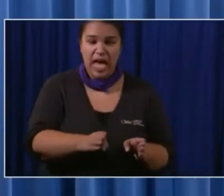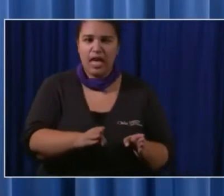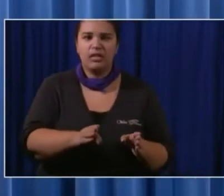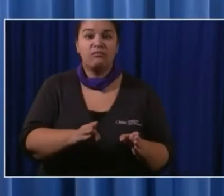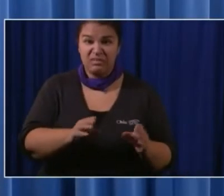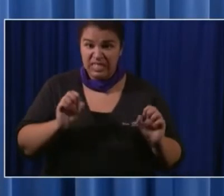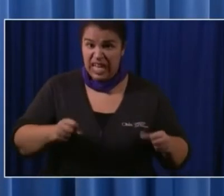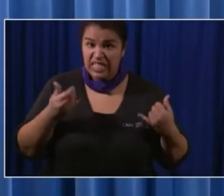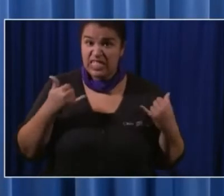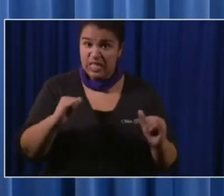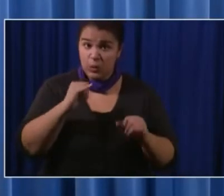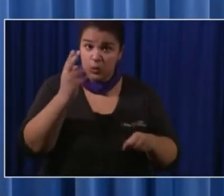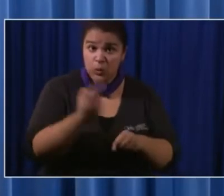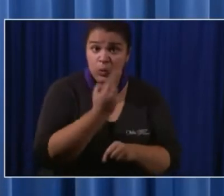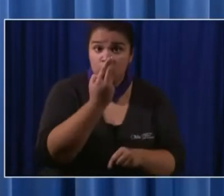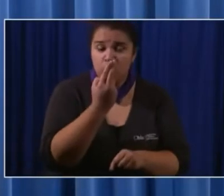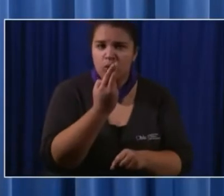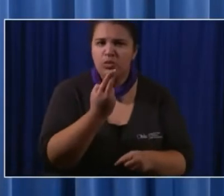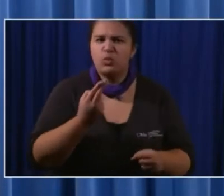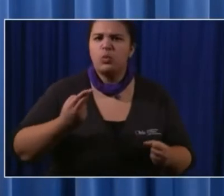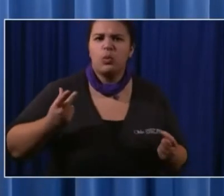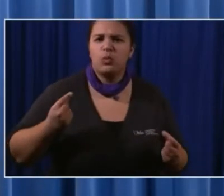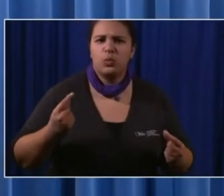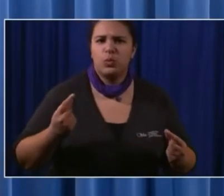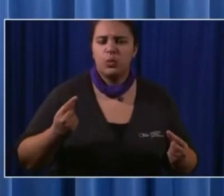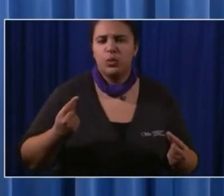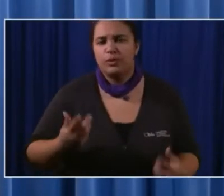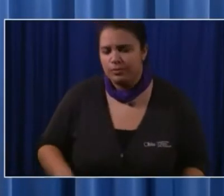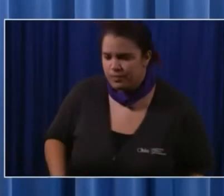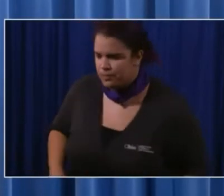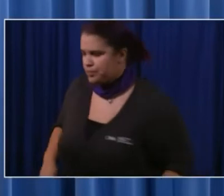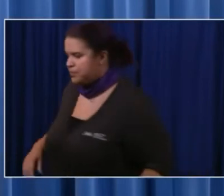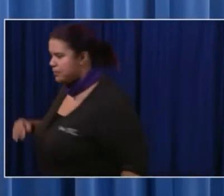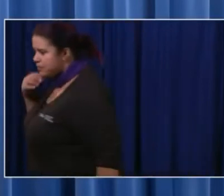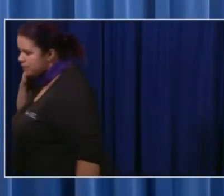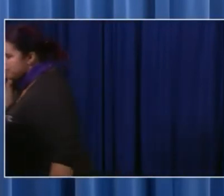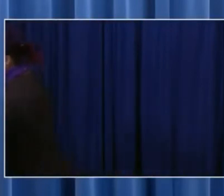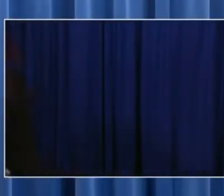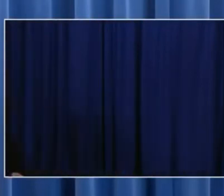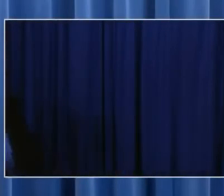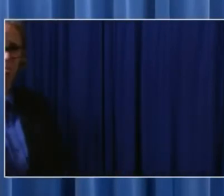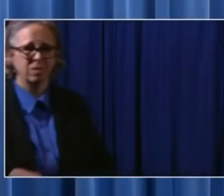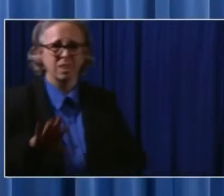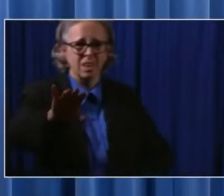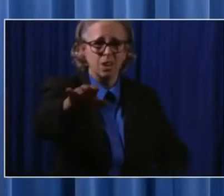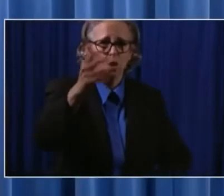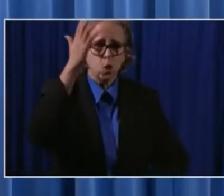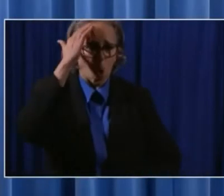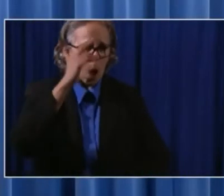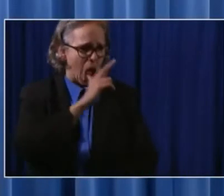Every hospital did a good job. Some hospitals spent a lot of money